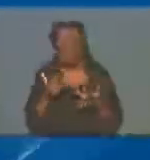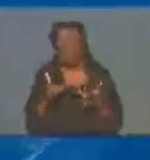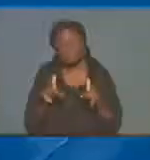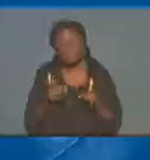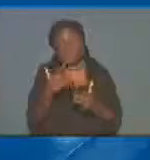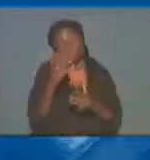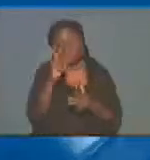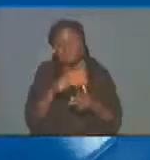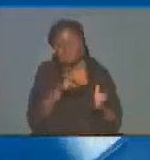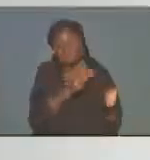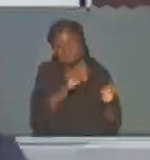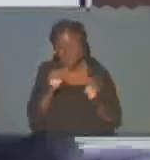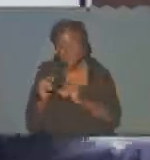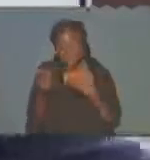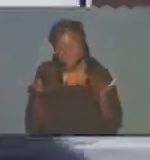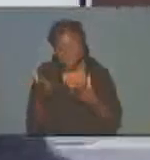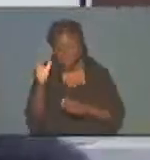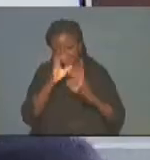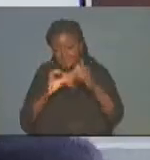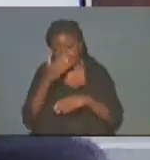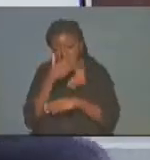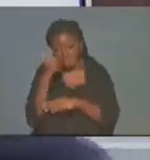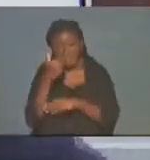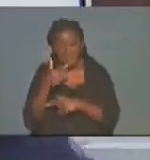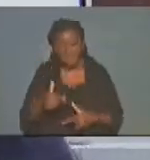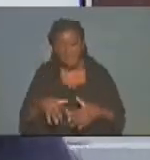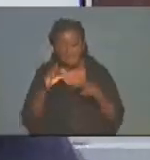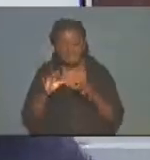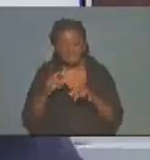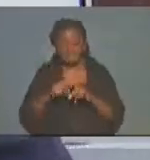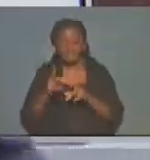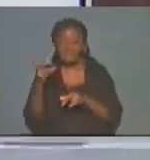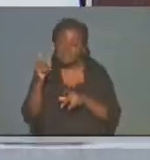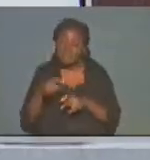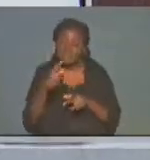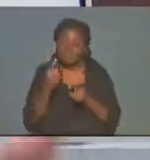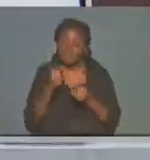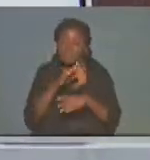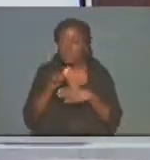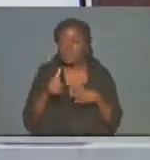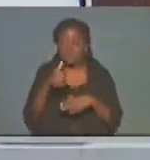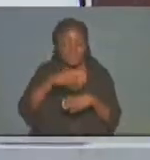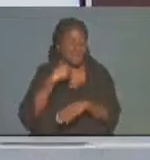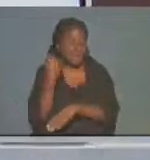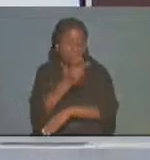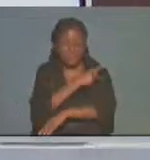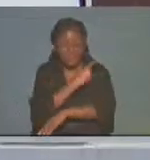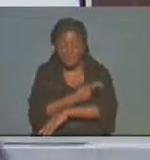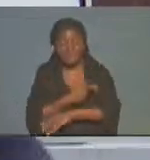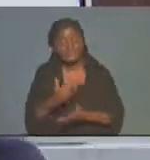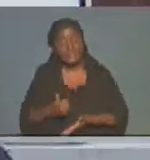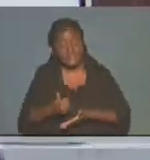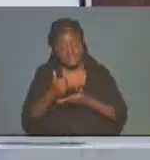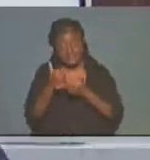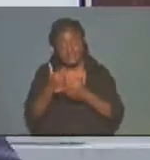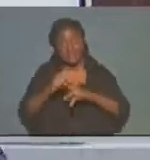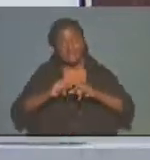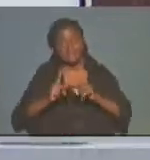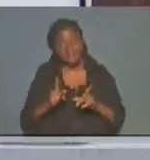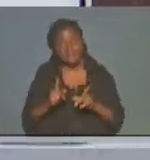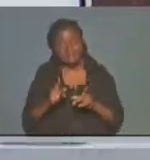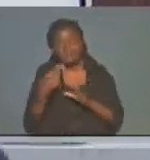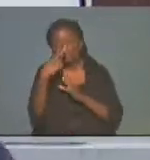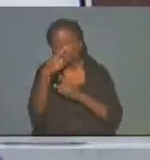to seek a better life, but we ought to do all in our power to kind of help and assist where we can, but the rule